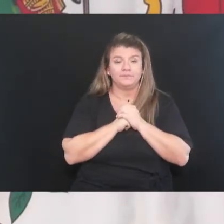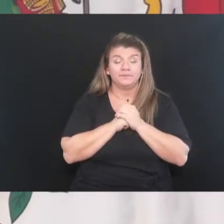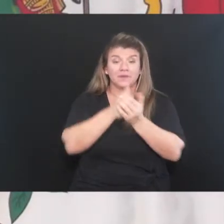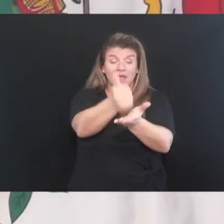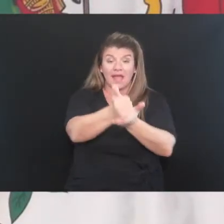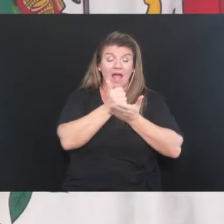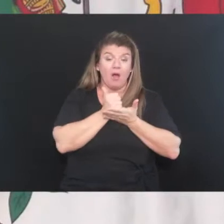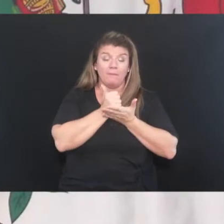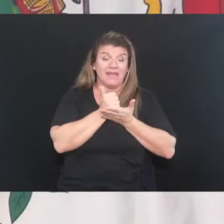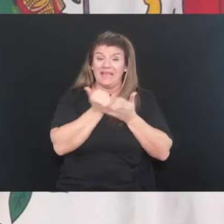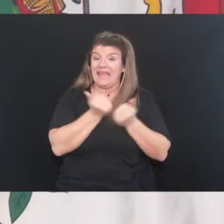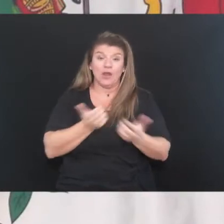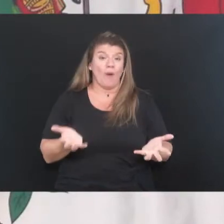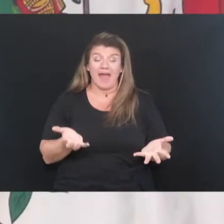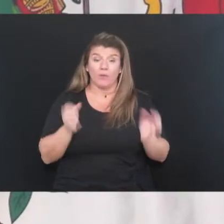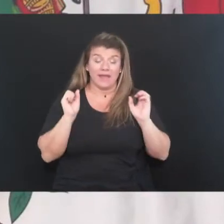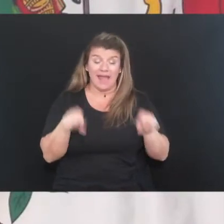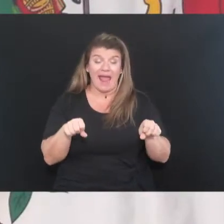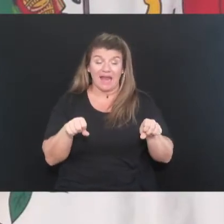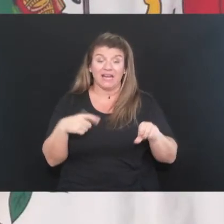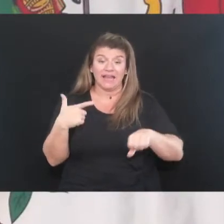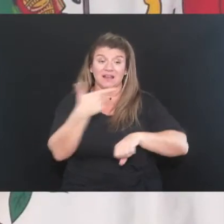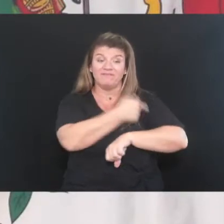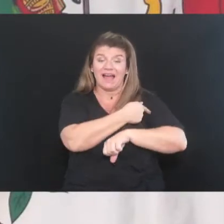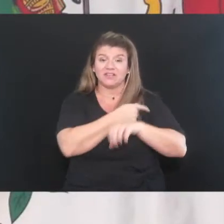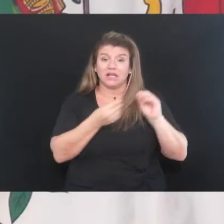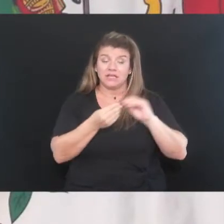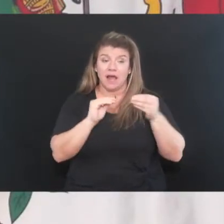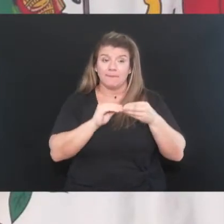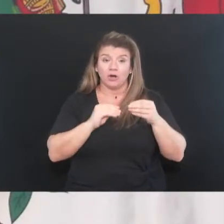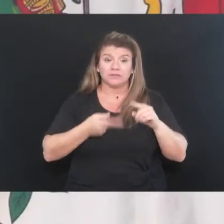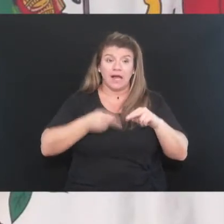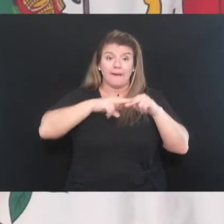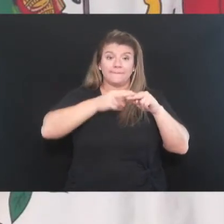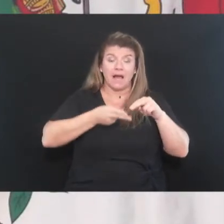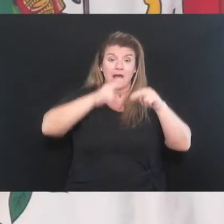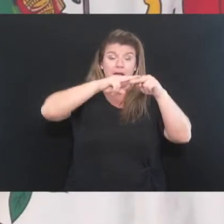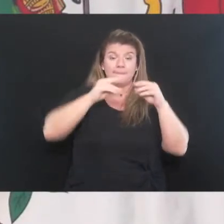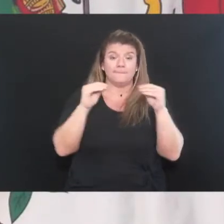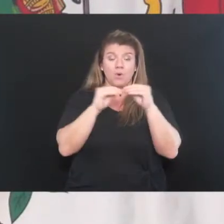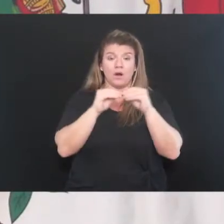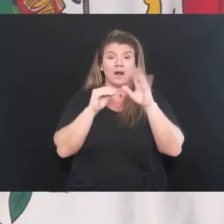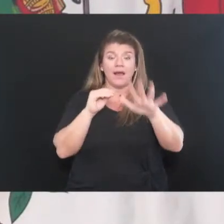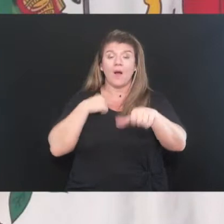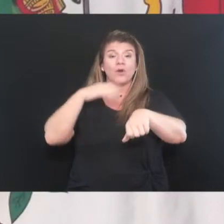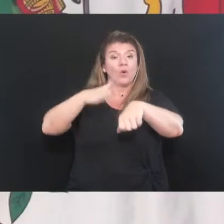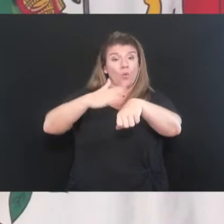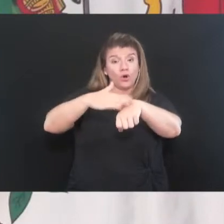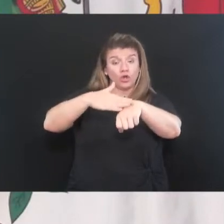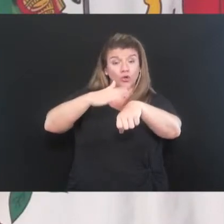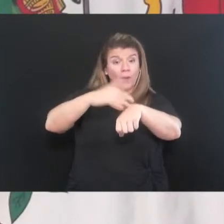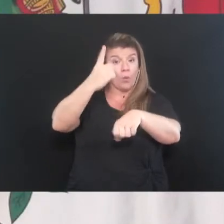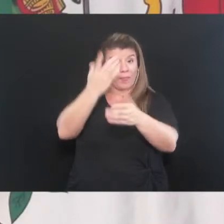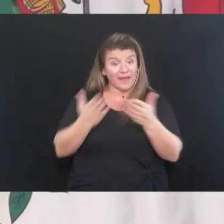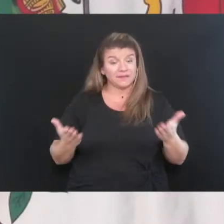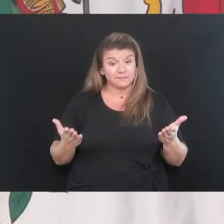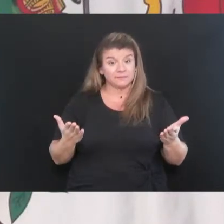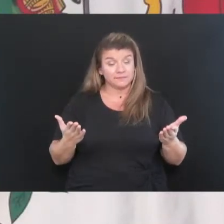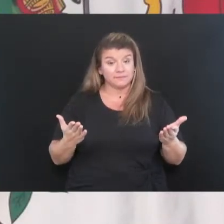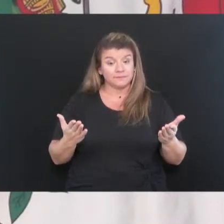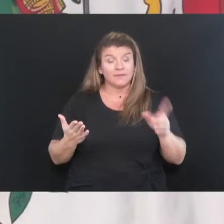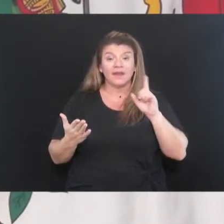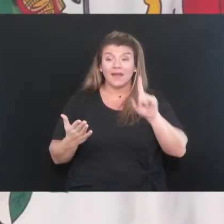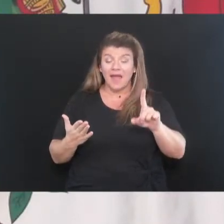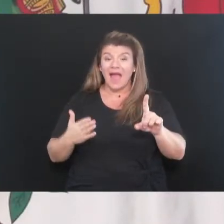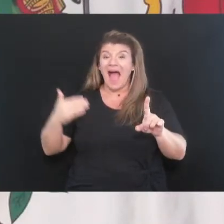way and every way we can to get these vaccination rates up higher and higher. And I want to caution you about one thing real quick. I've got wind